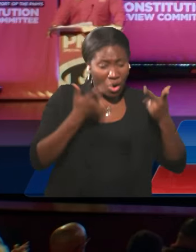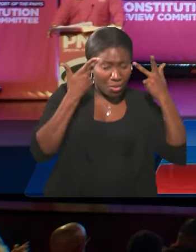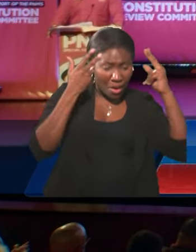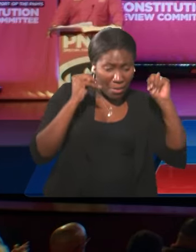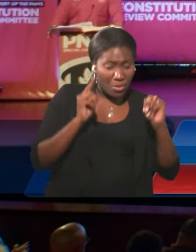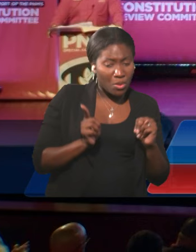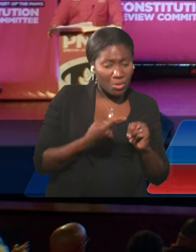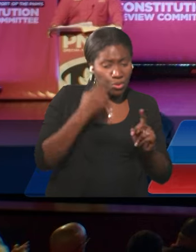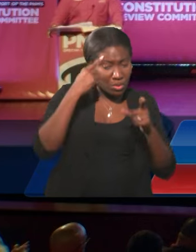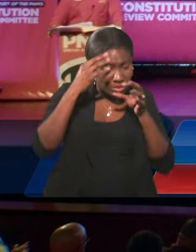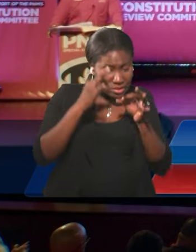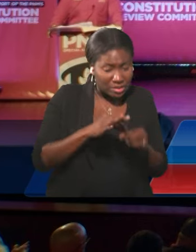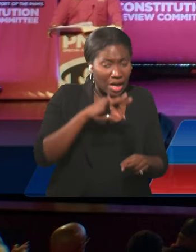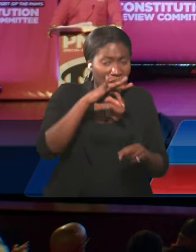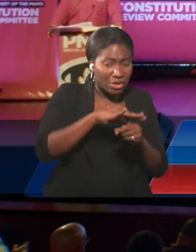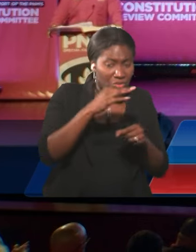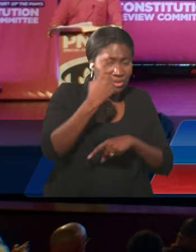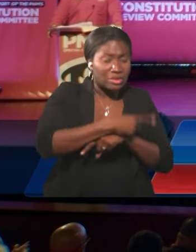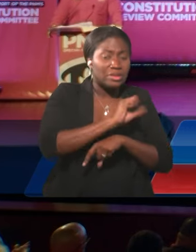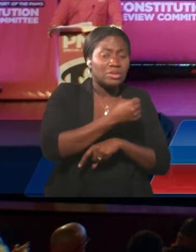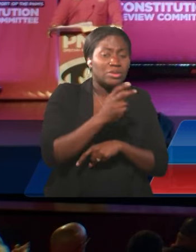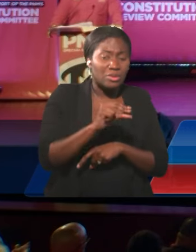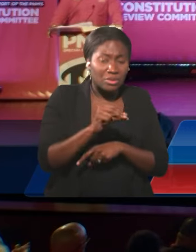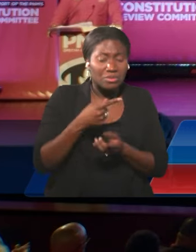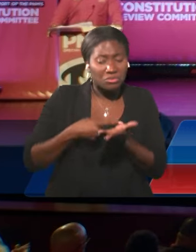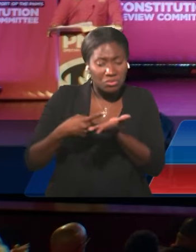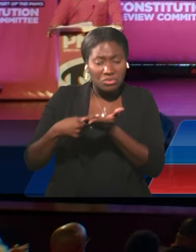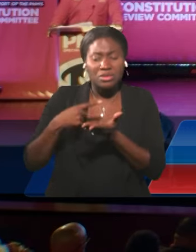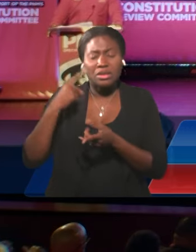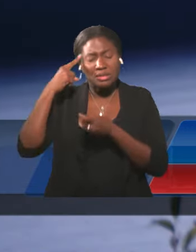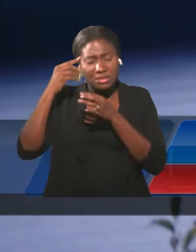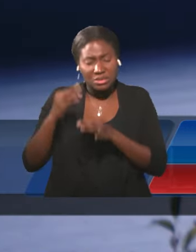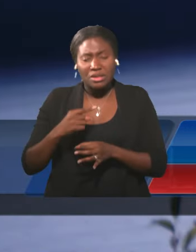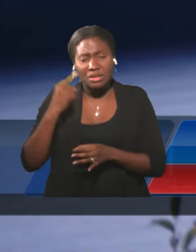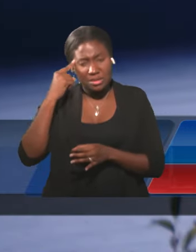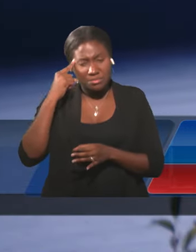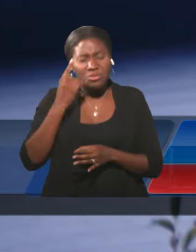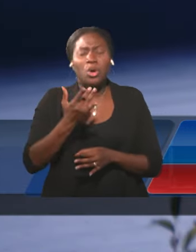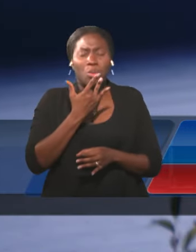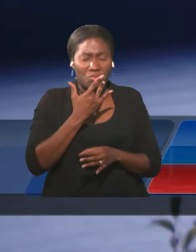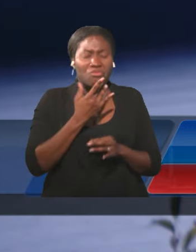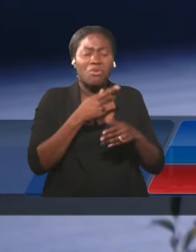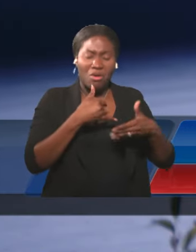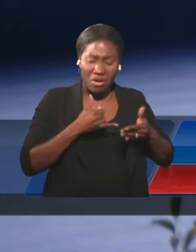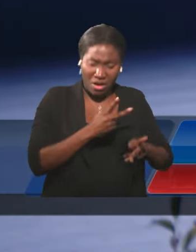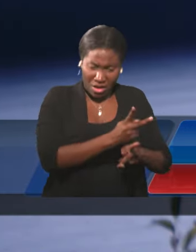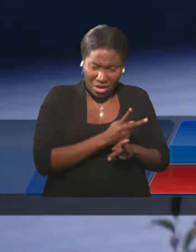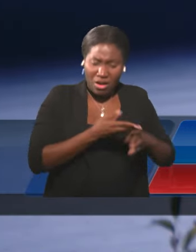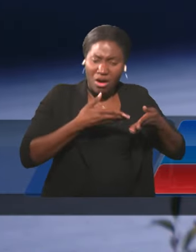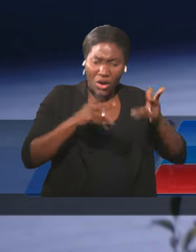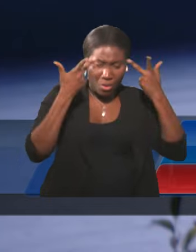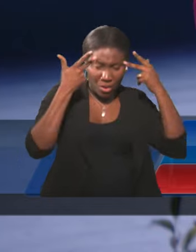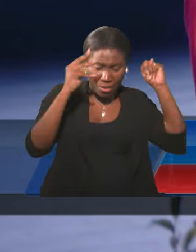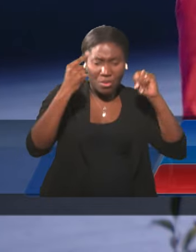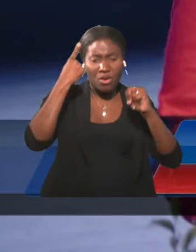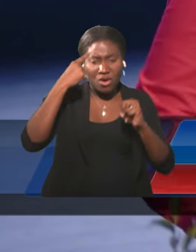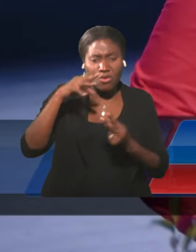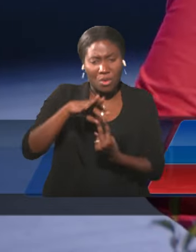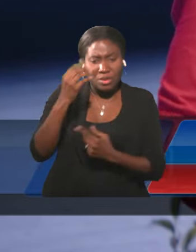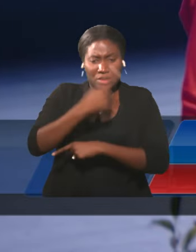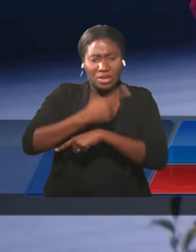the pros and cons were discussed, and that was the recommendation of the committee.